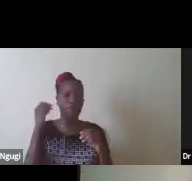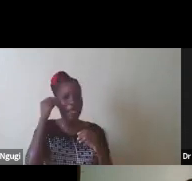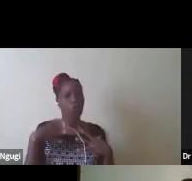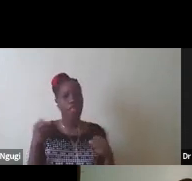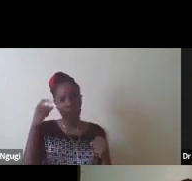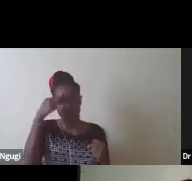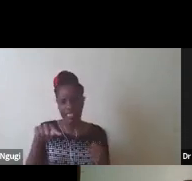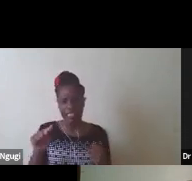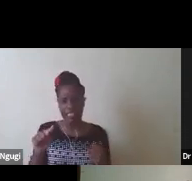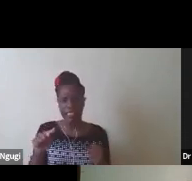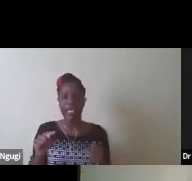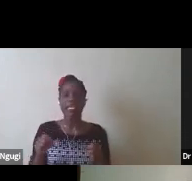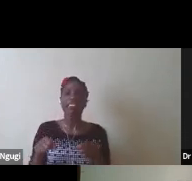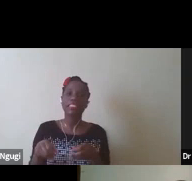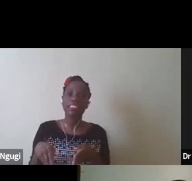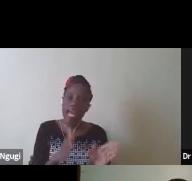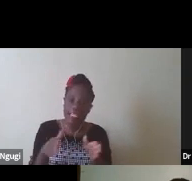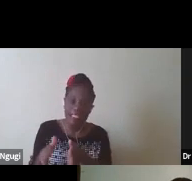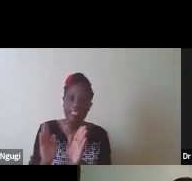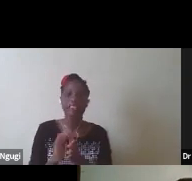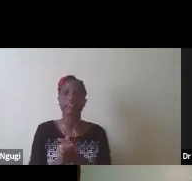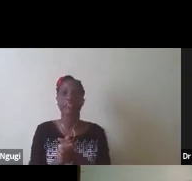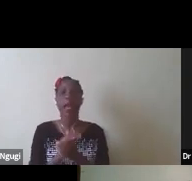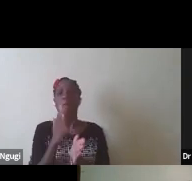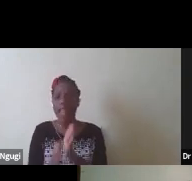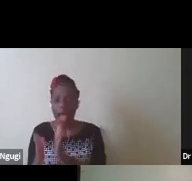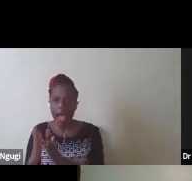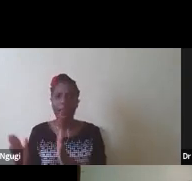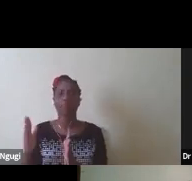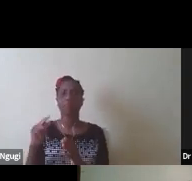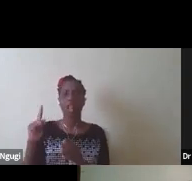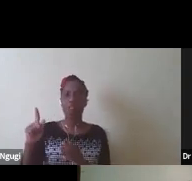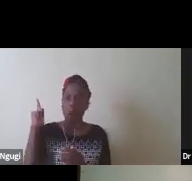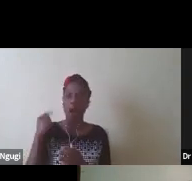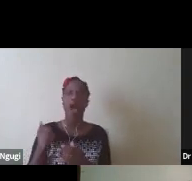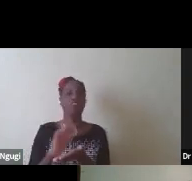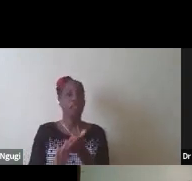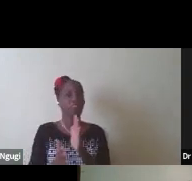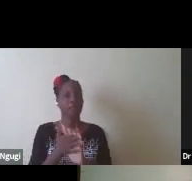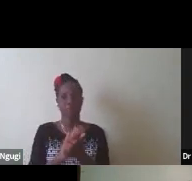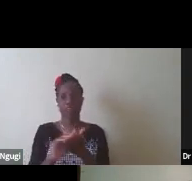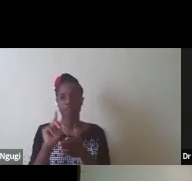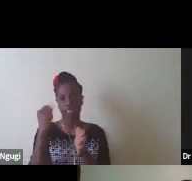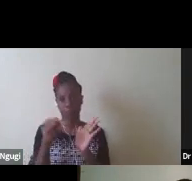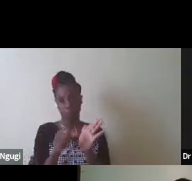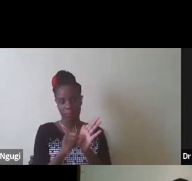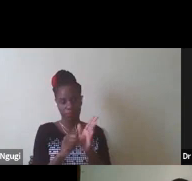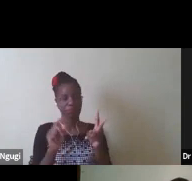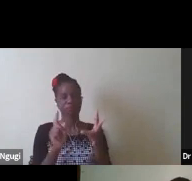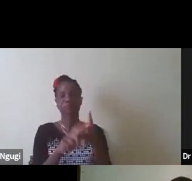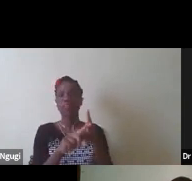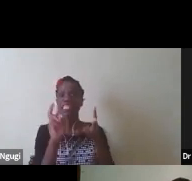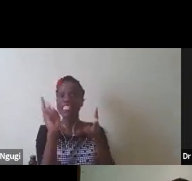don't have mental health strategic plans or legislation. That is the first problem. The second one is